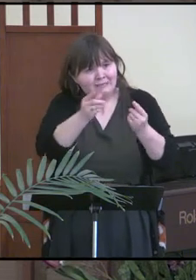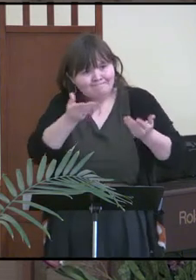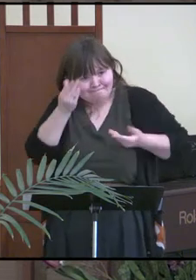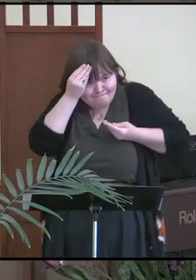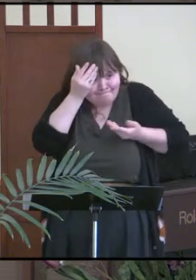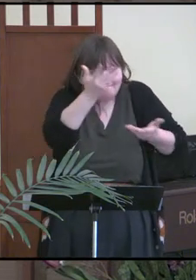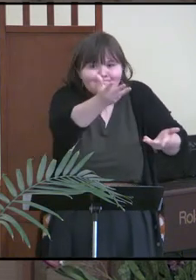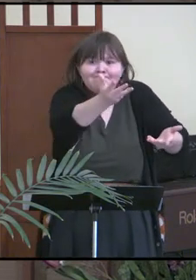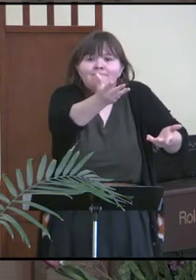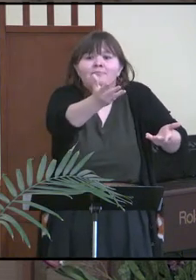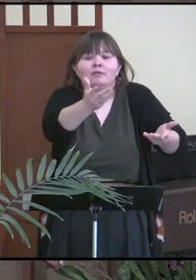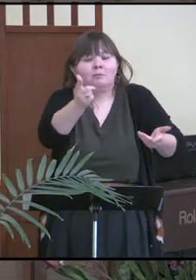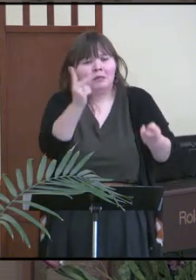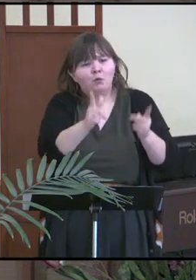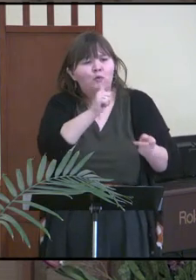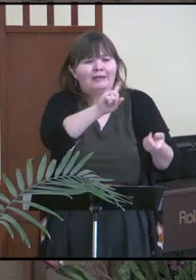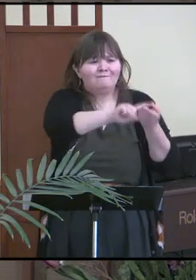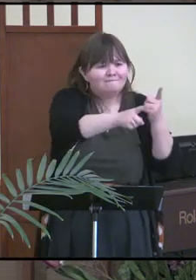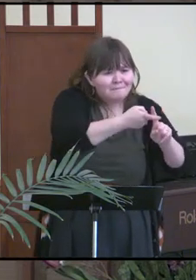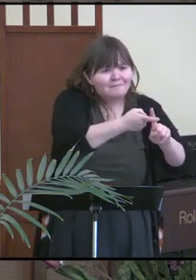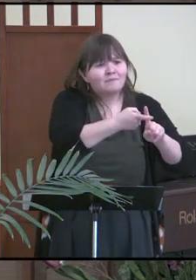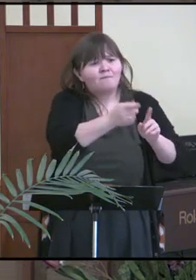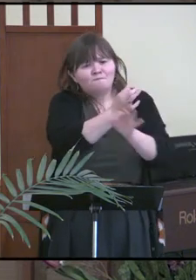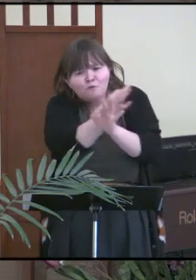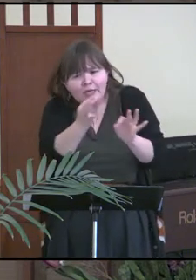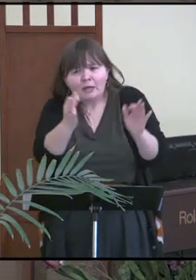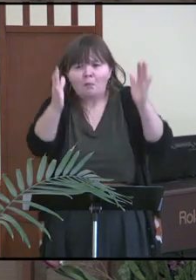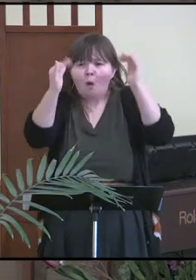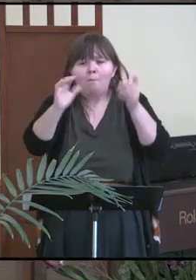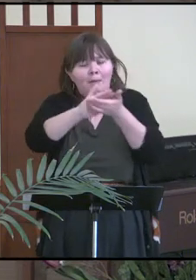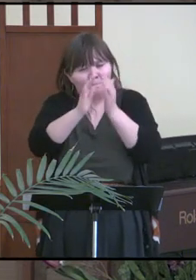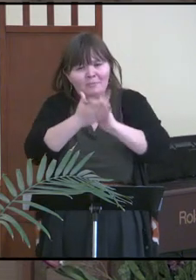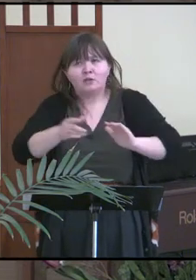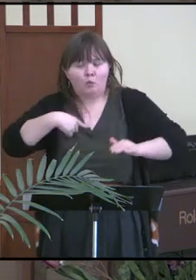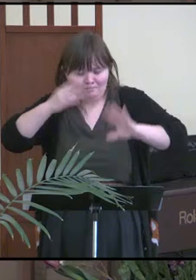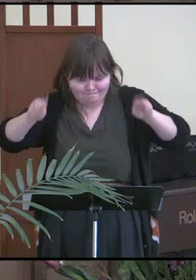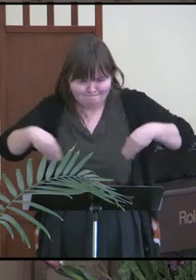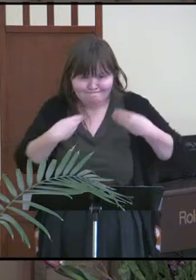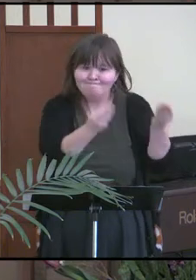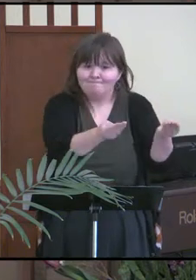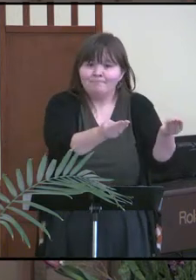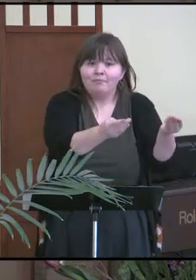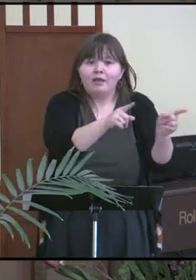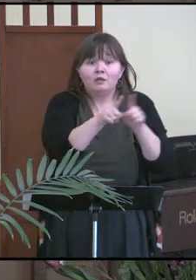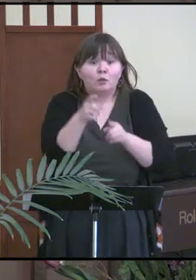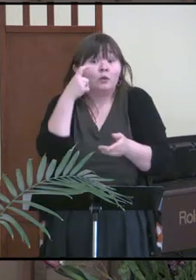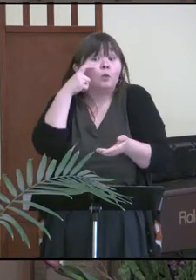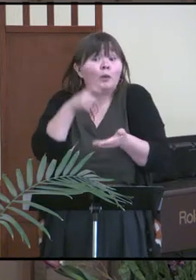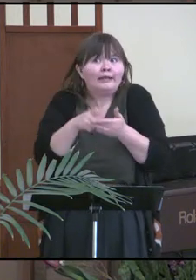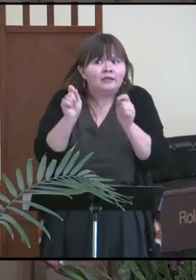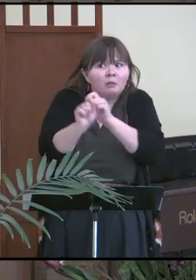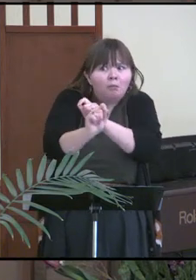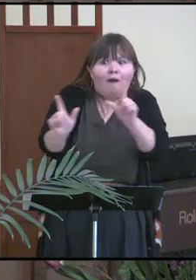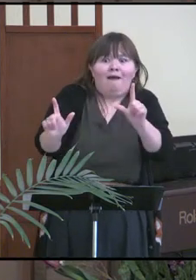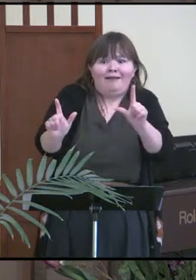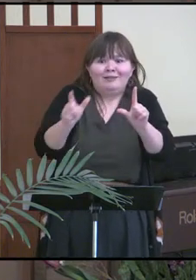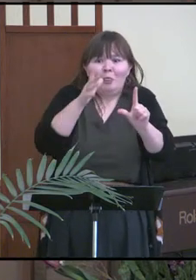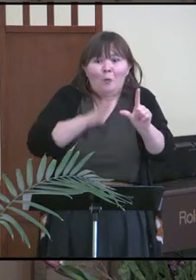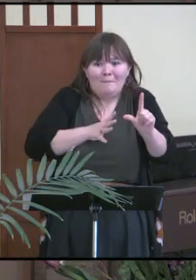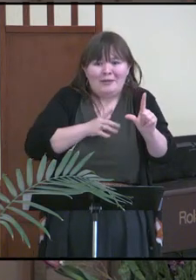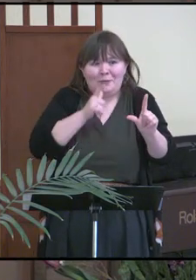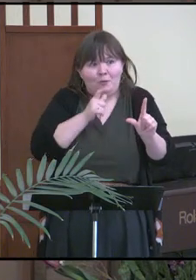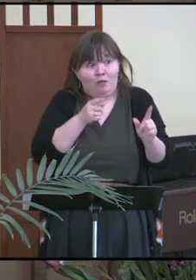healing and freedom and hope and peace. As we witness the surprise of the women